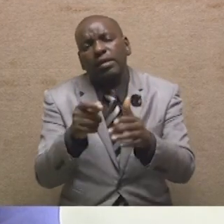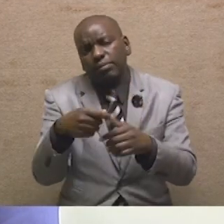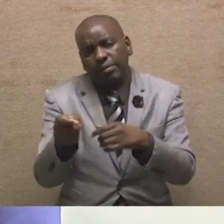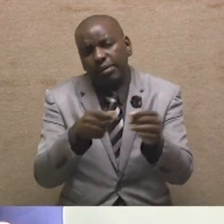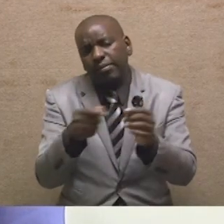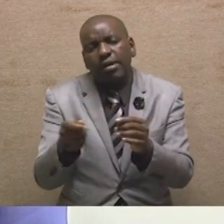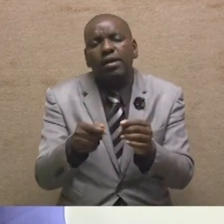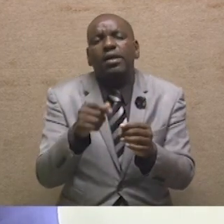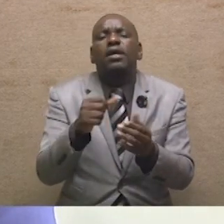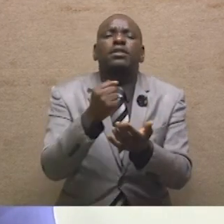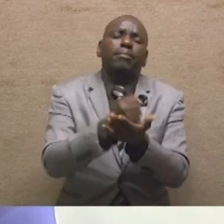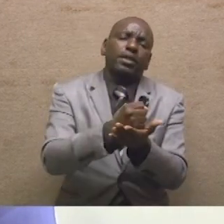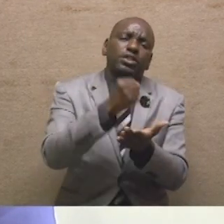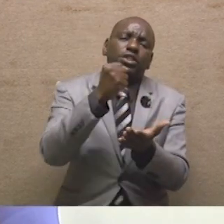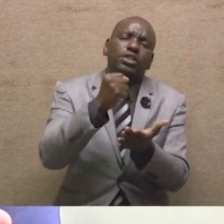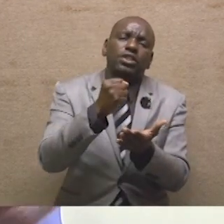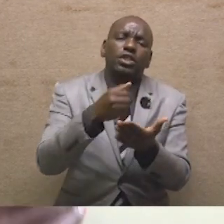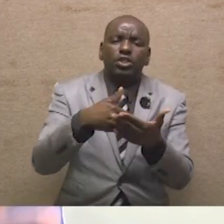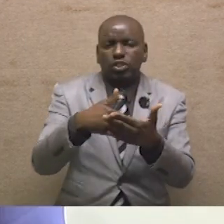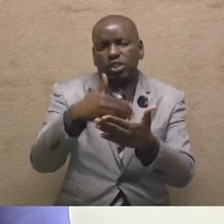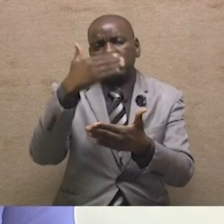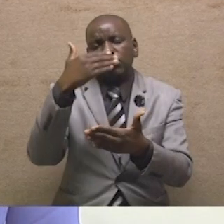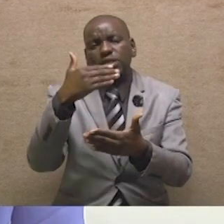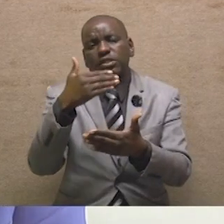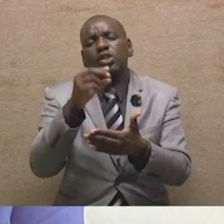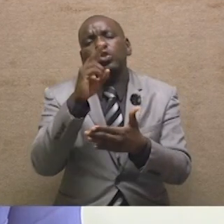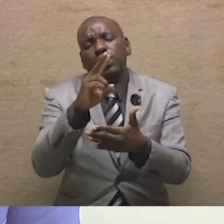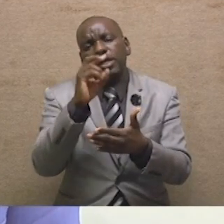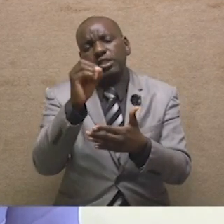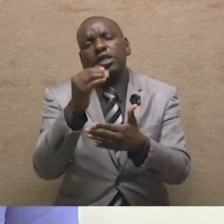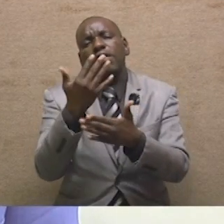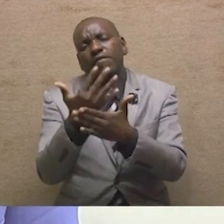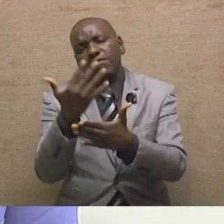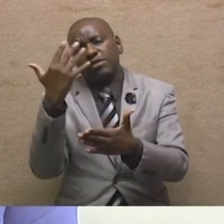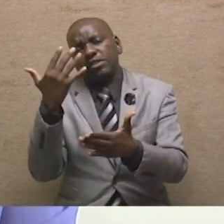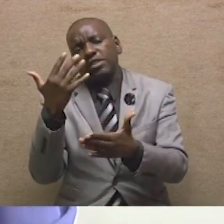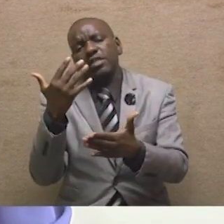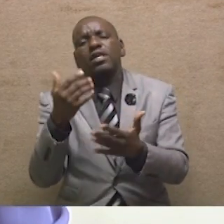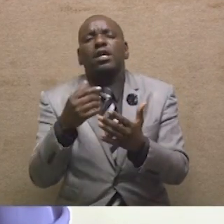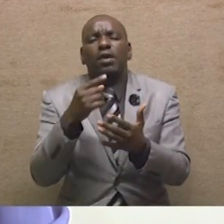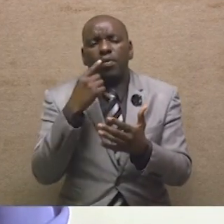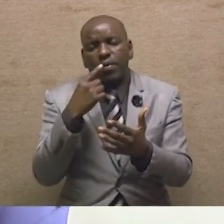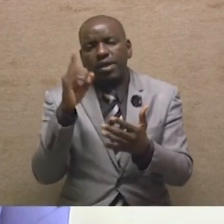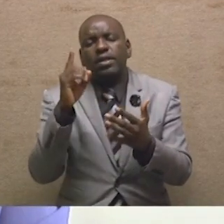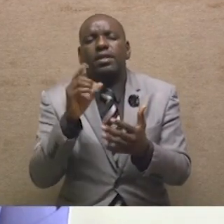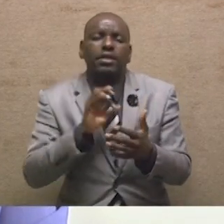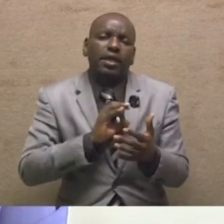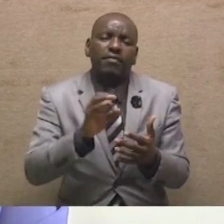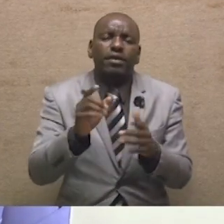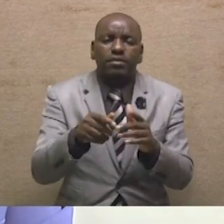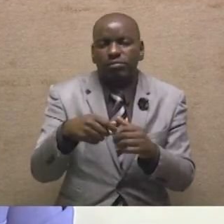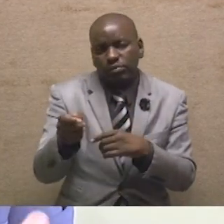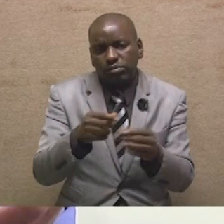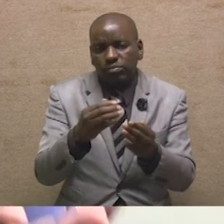only a practical consideration which was taken in the budget statement of I think 2015